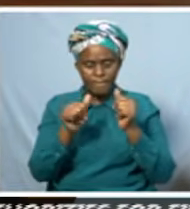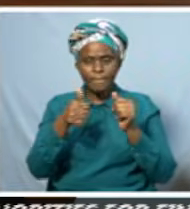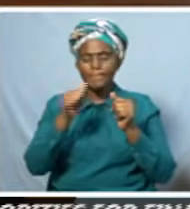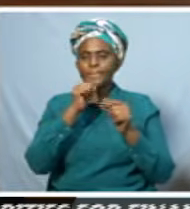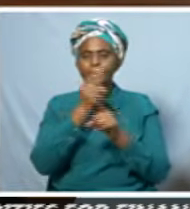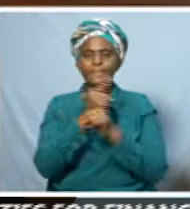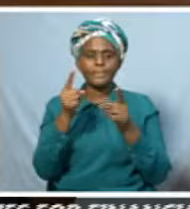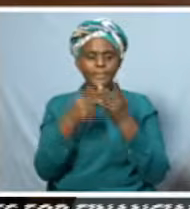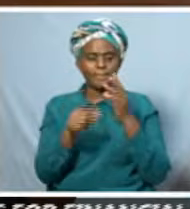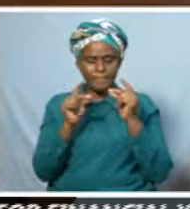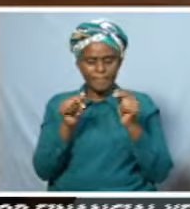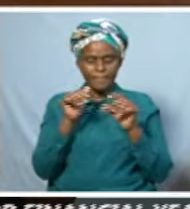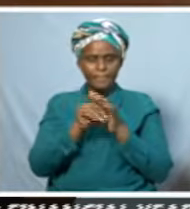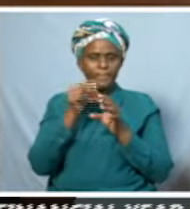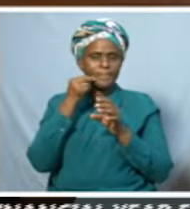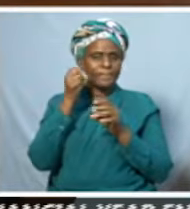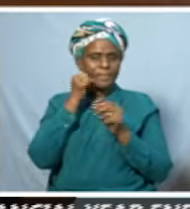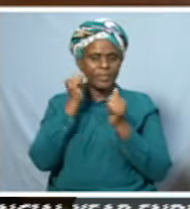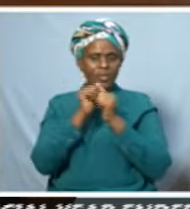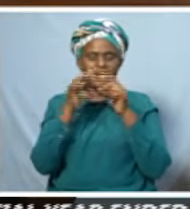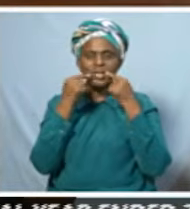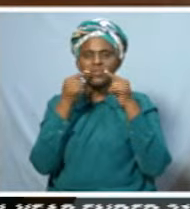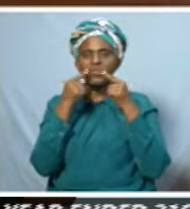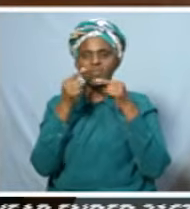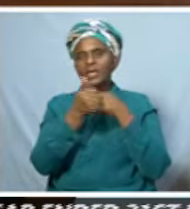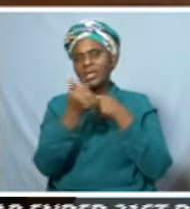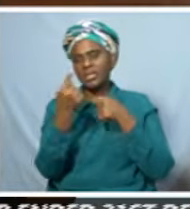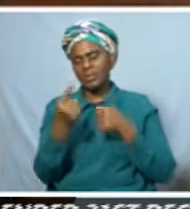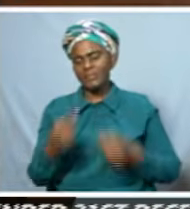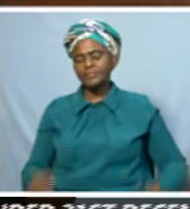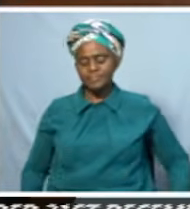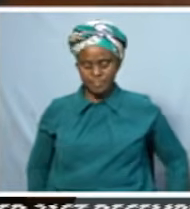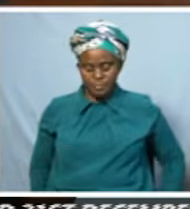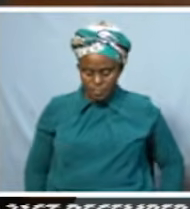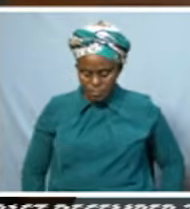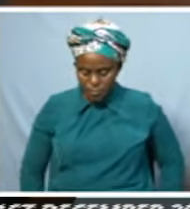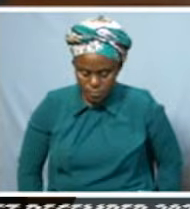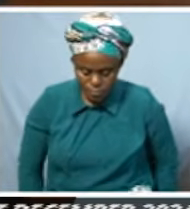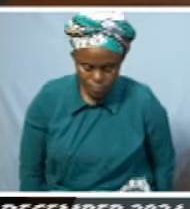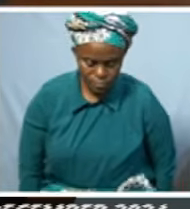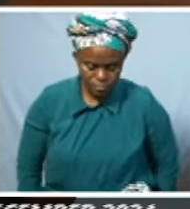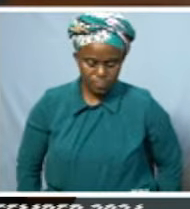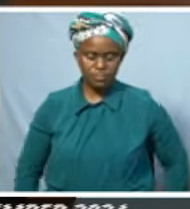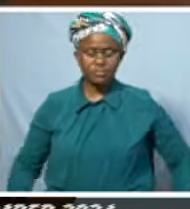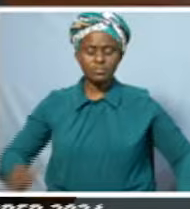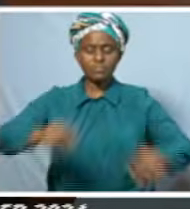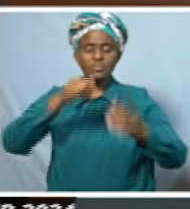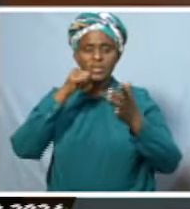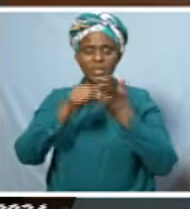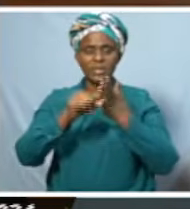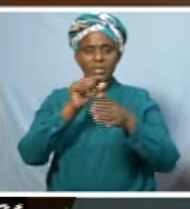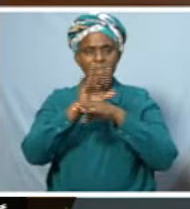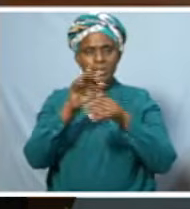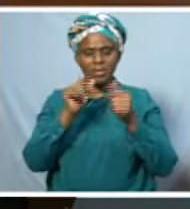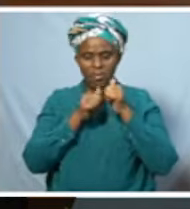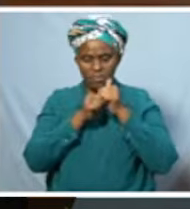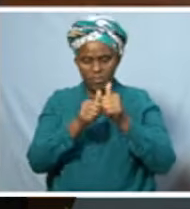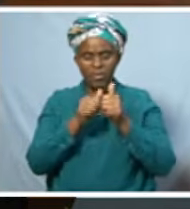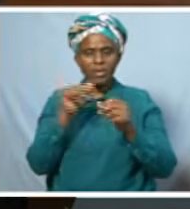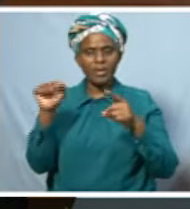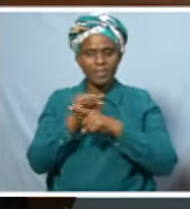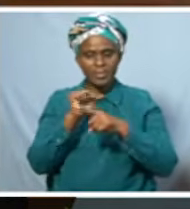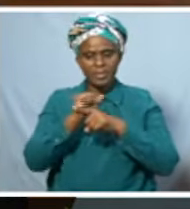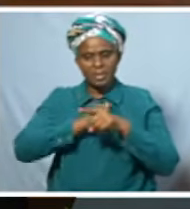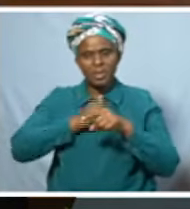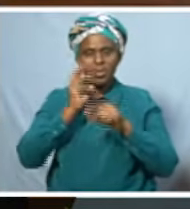don't just arrive in NSAMA without notifying anyone. They'll send a letter. Oh, as per standard practice, we will